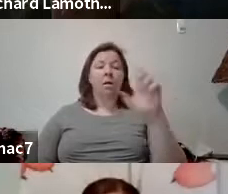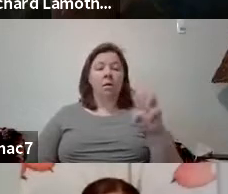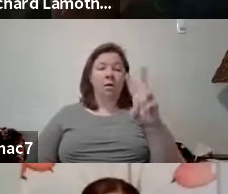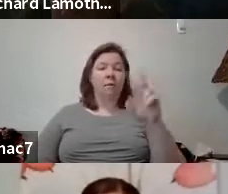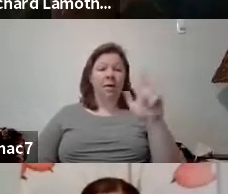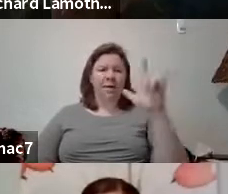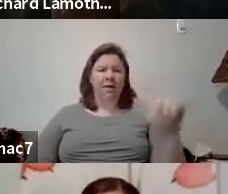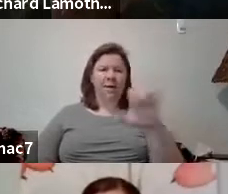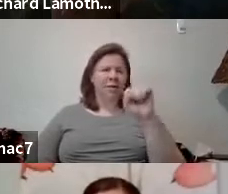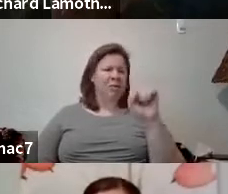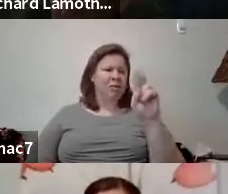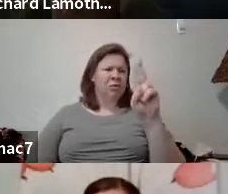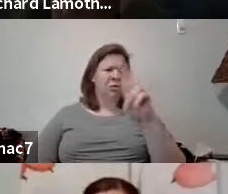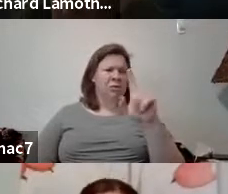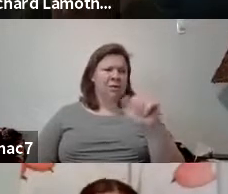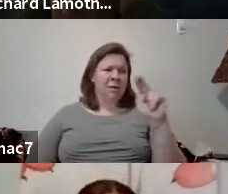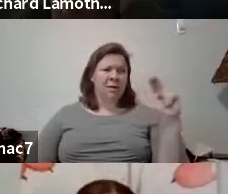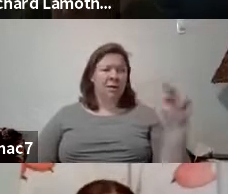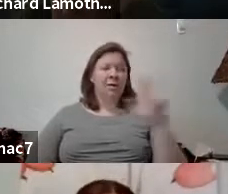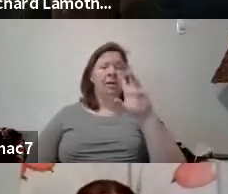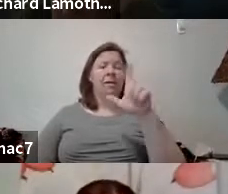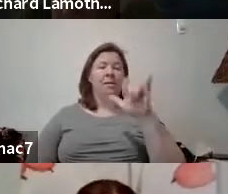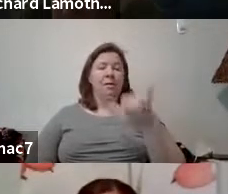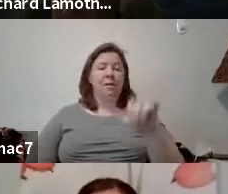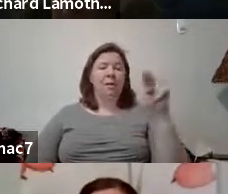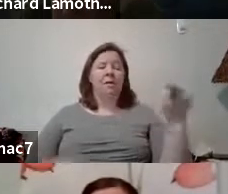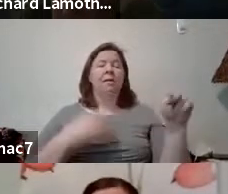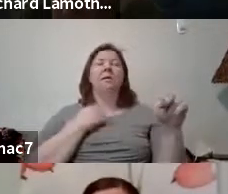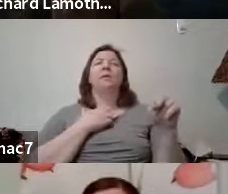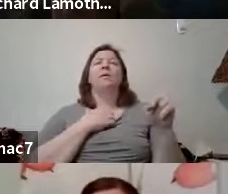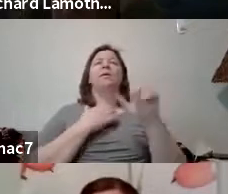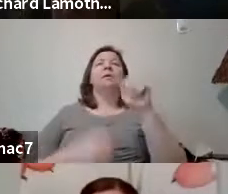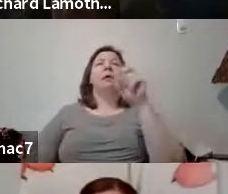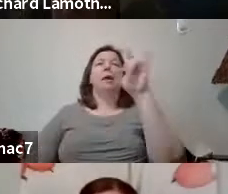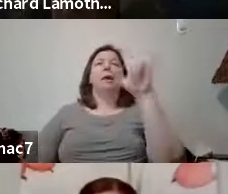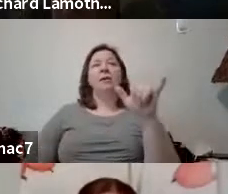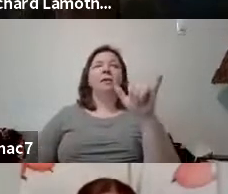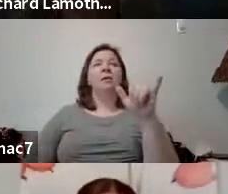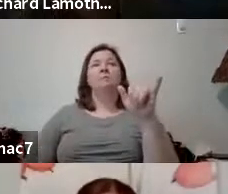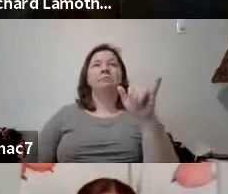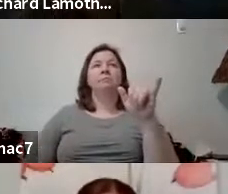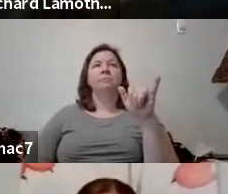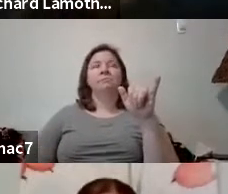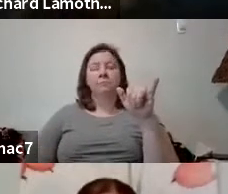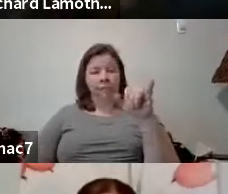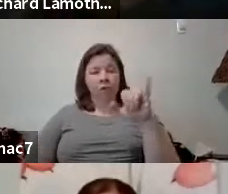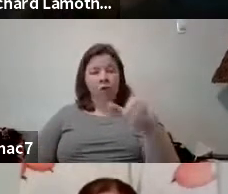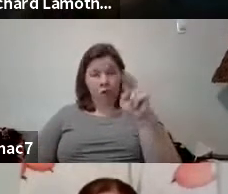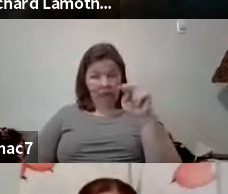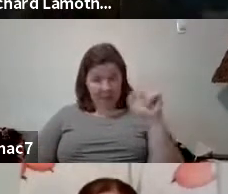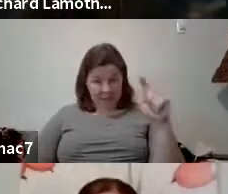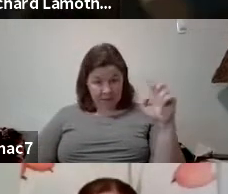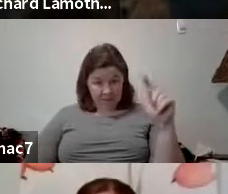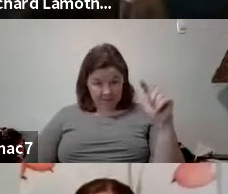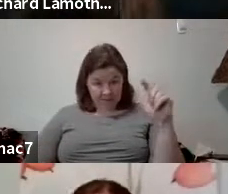Lenz, Diane, Dina Mady, welcome. Anne, Andy Botterell, welcome. Janet,